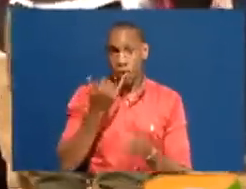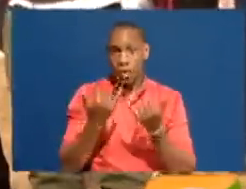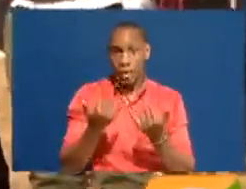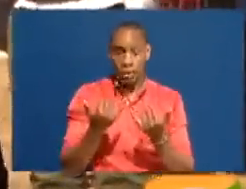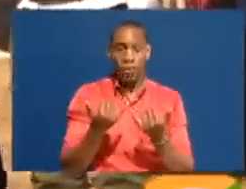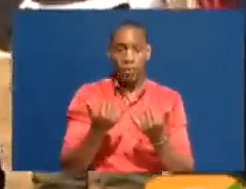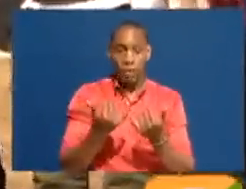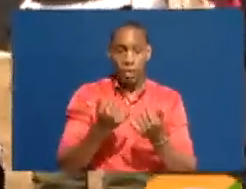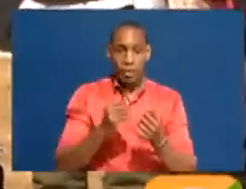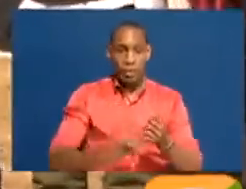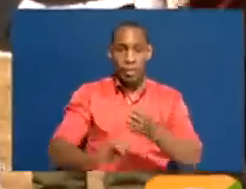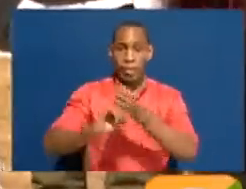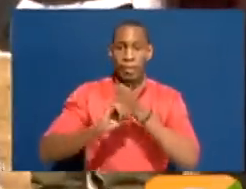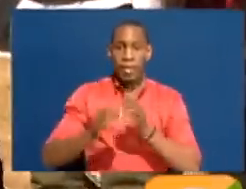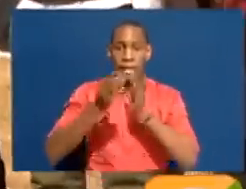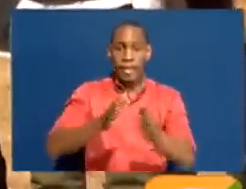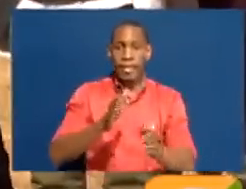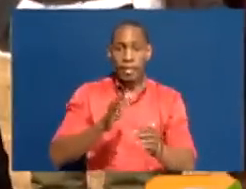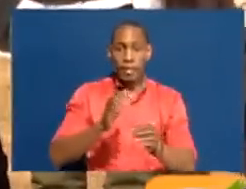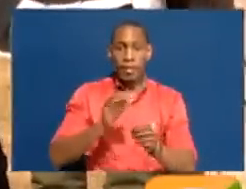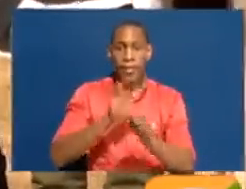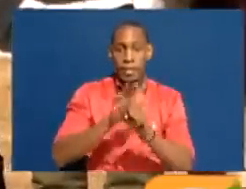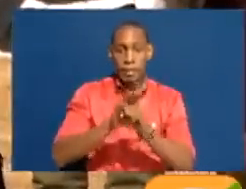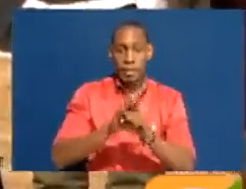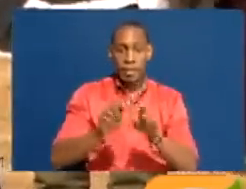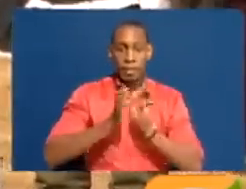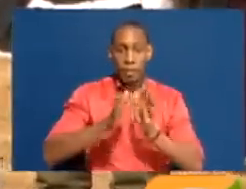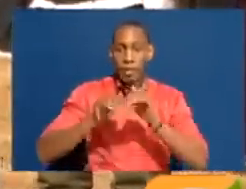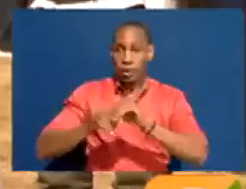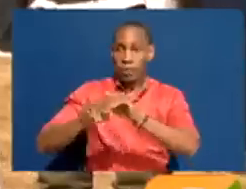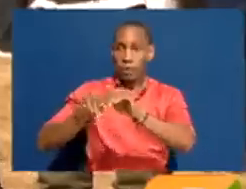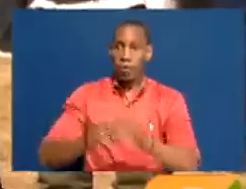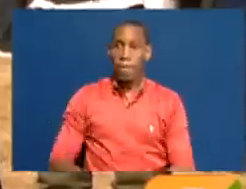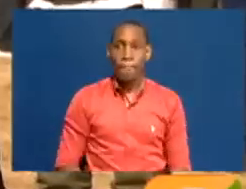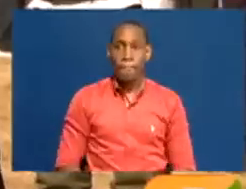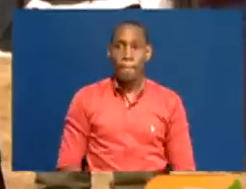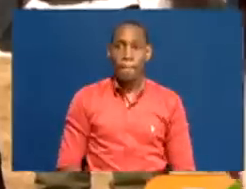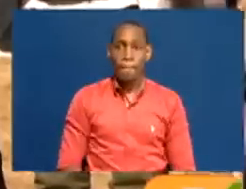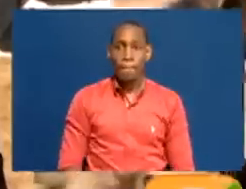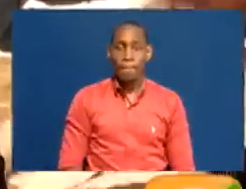seemingly getting the backing of more leaders who are publicly accompanying him.